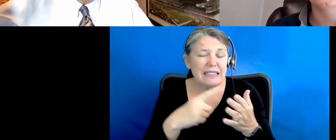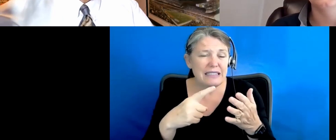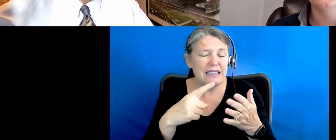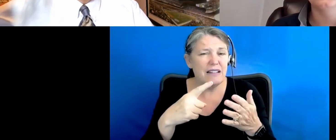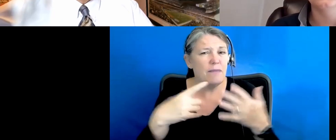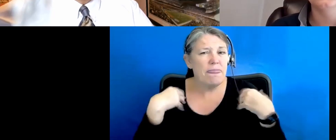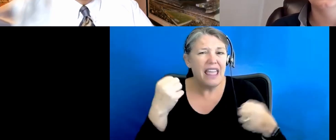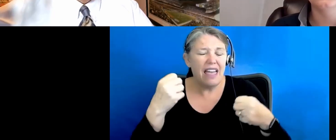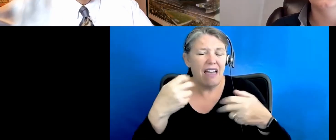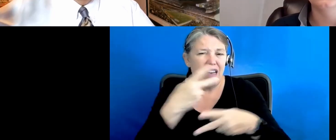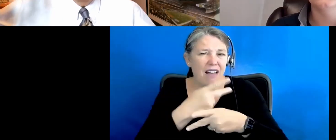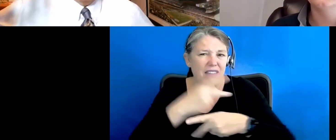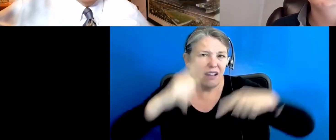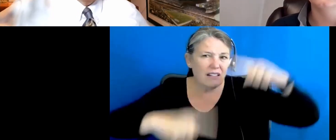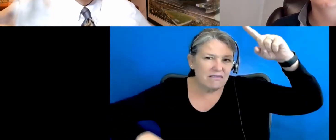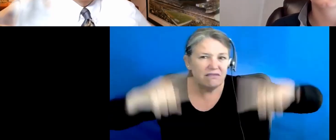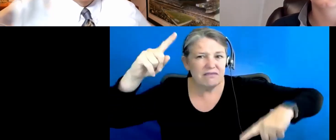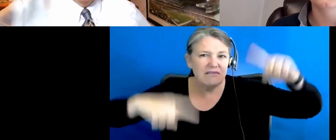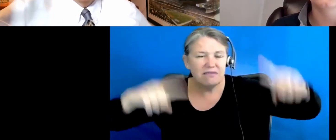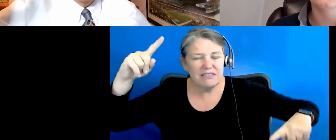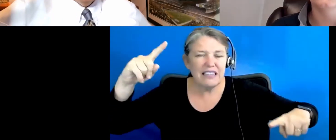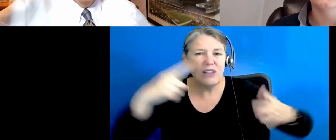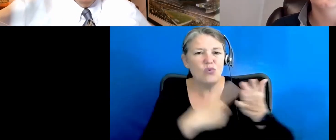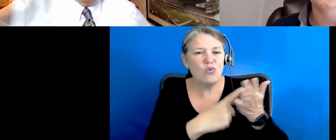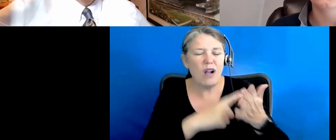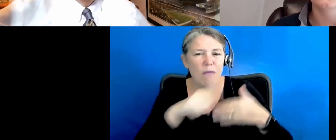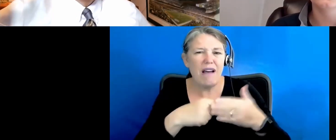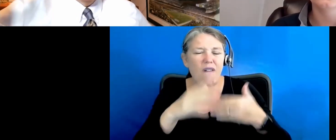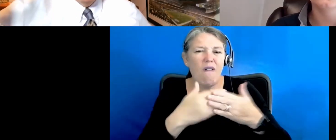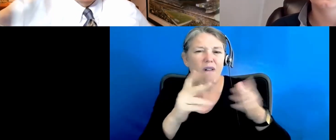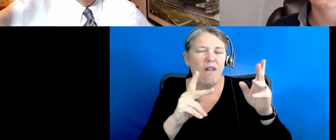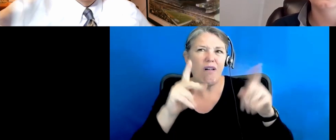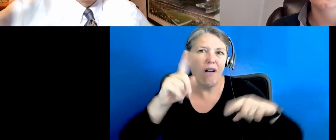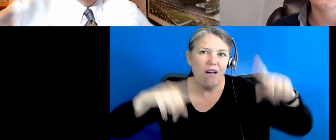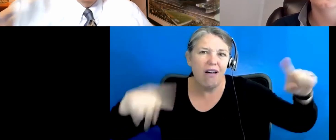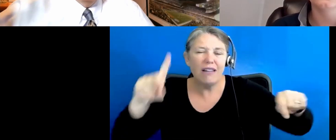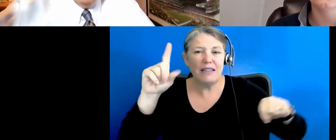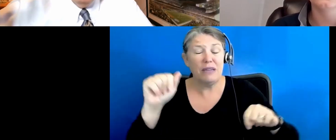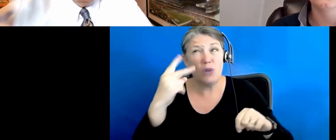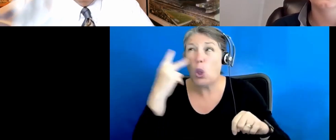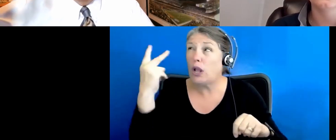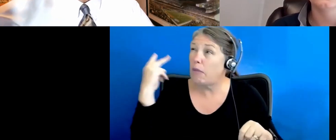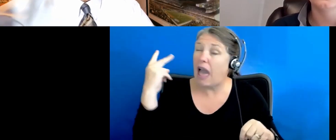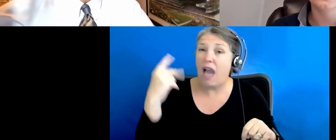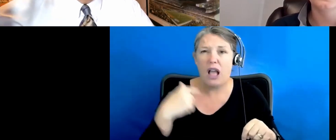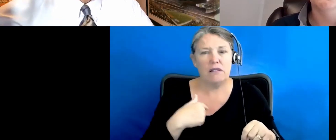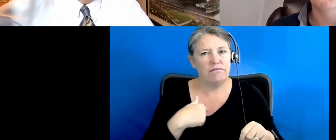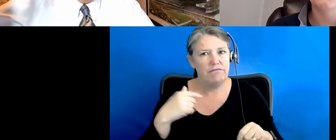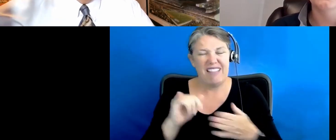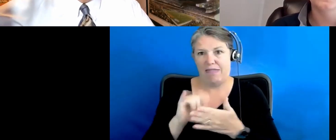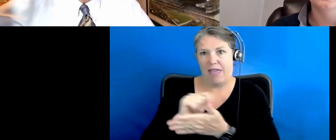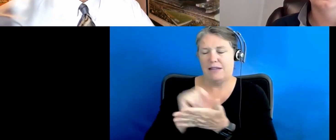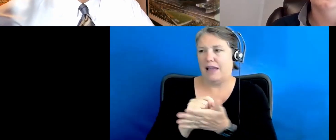accessibility for people across all categories of disabilities. So looking back, I would not have known then